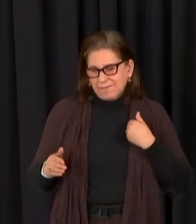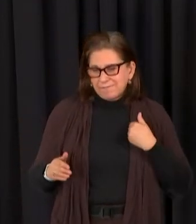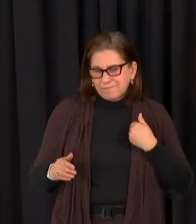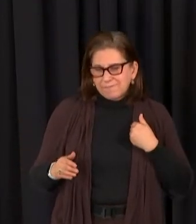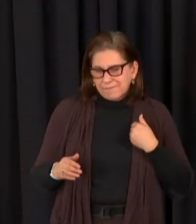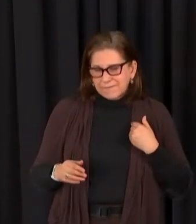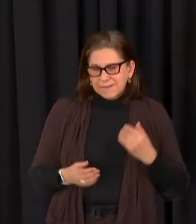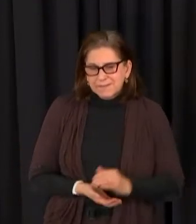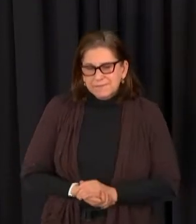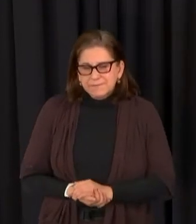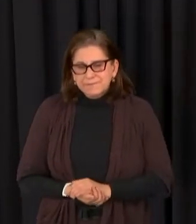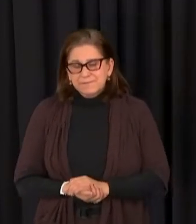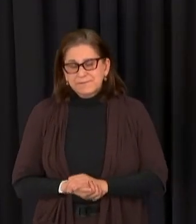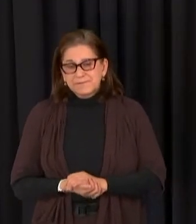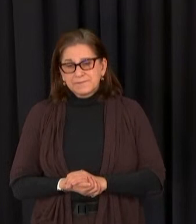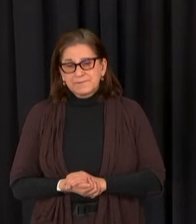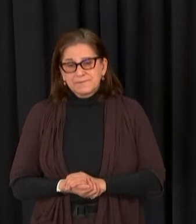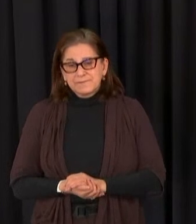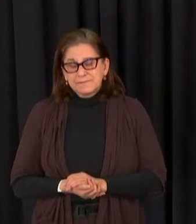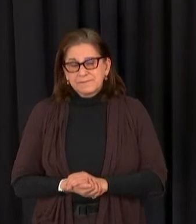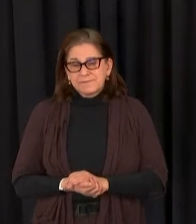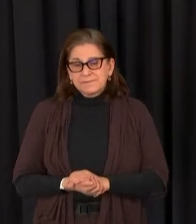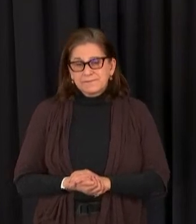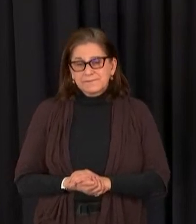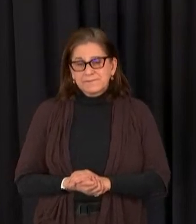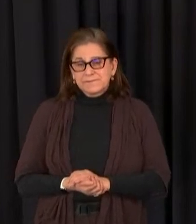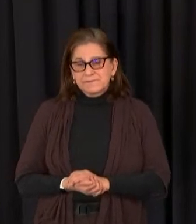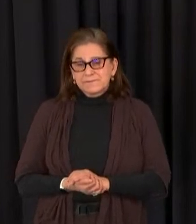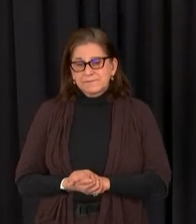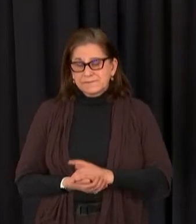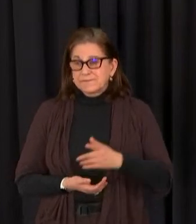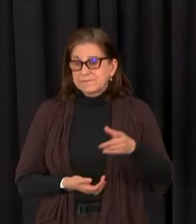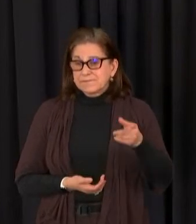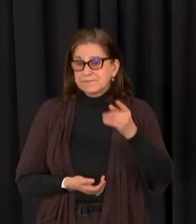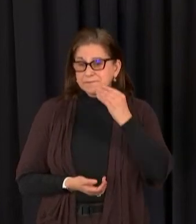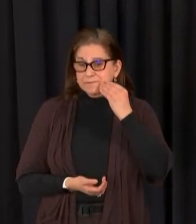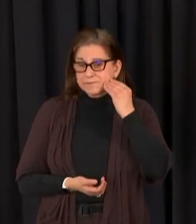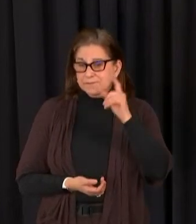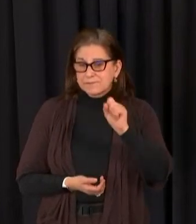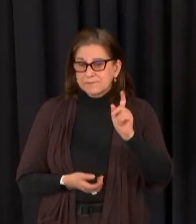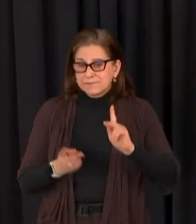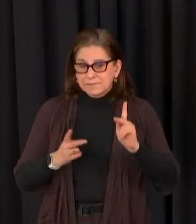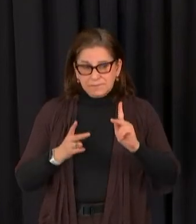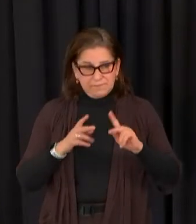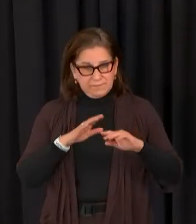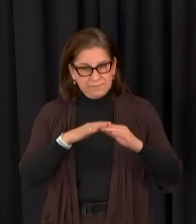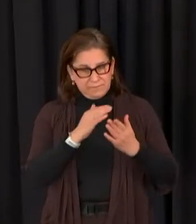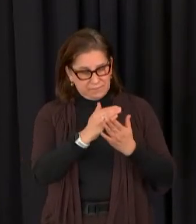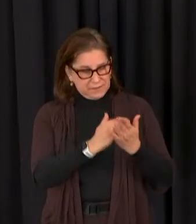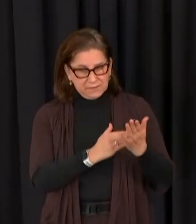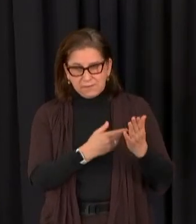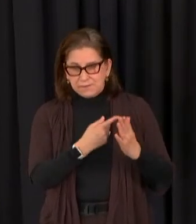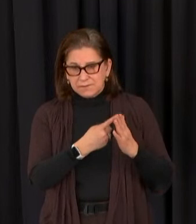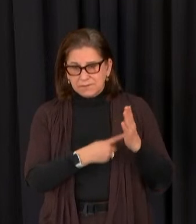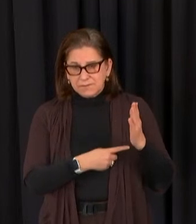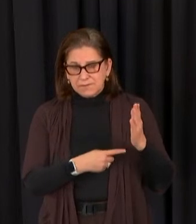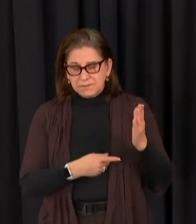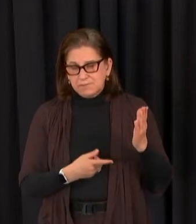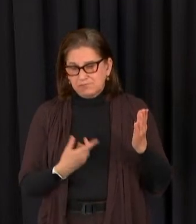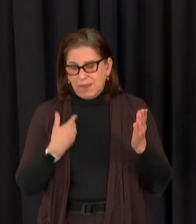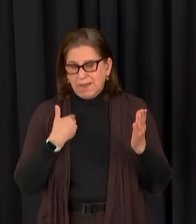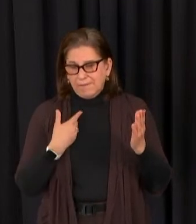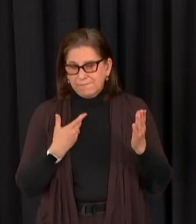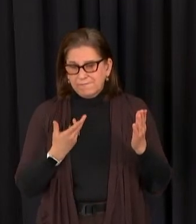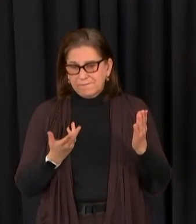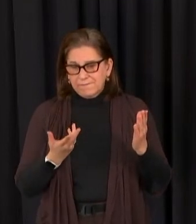had, by the number of people who are rostered or who are considered to be documented as experiencing homelessness,